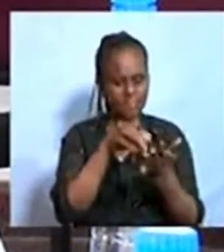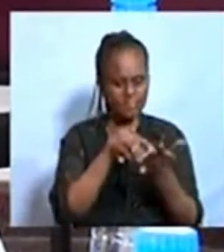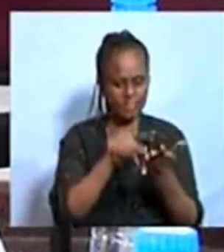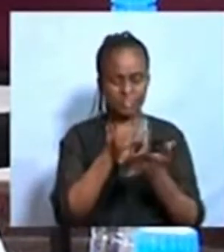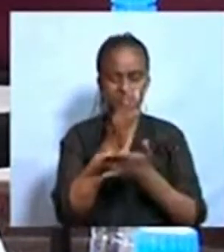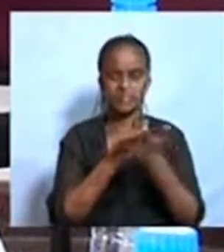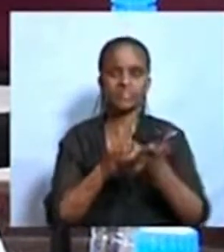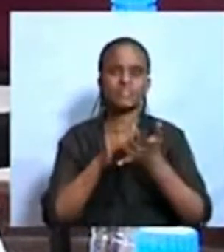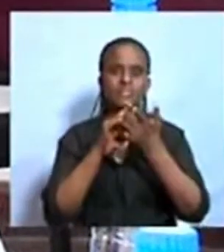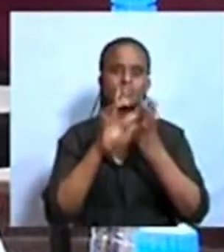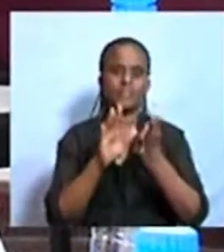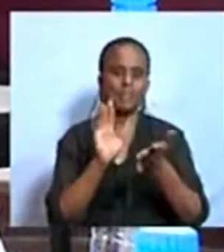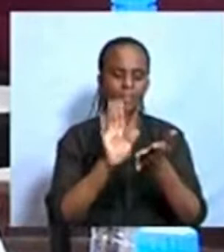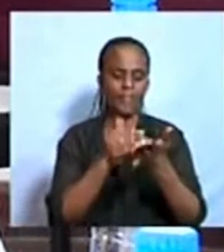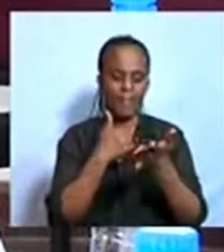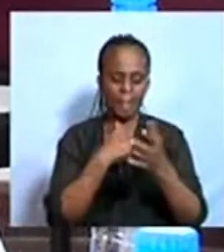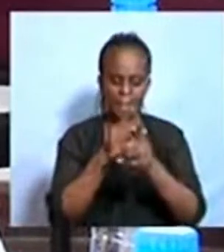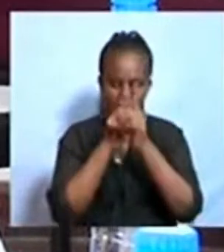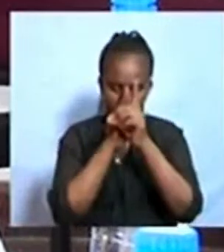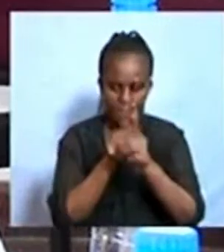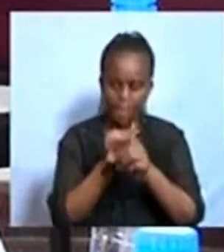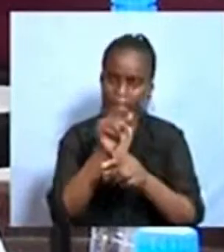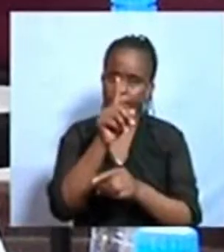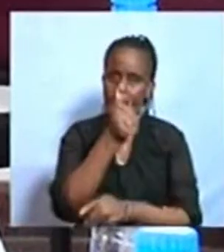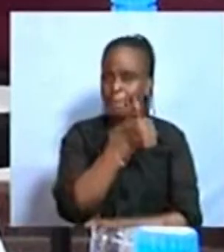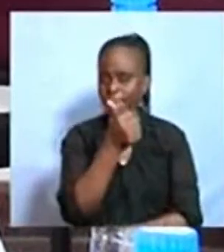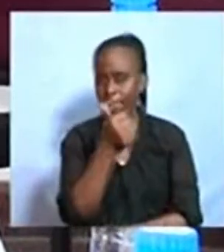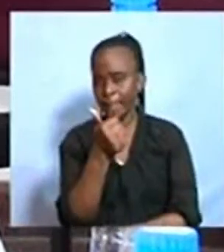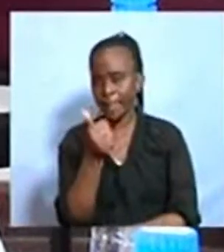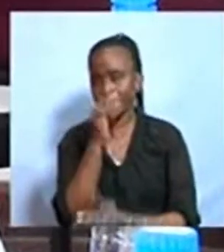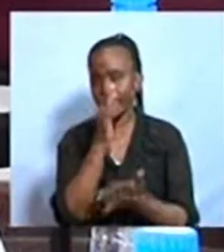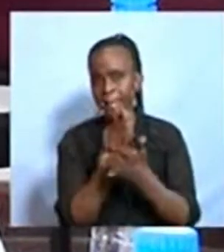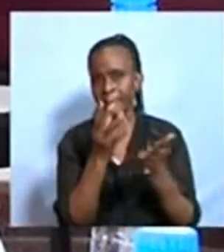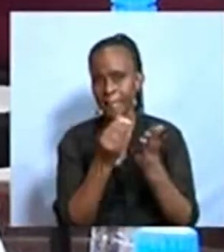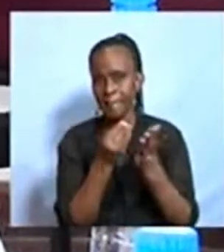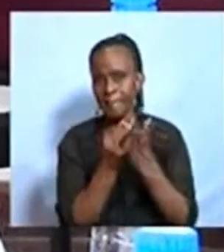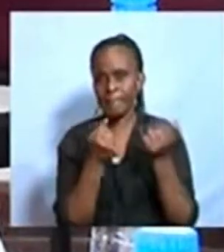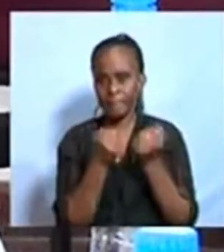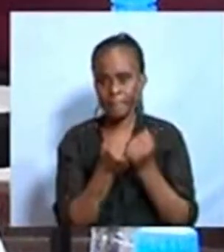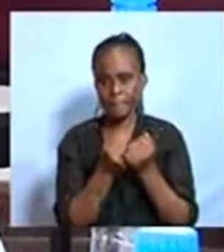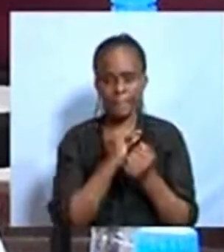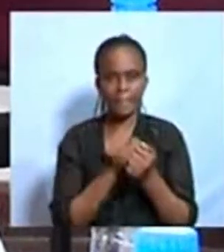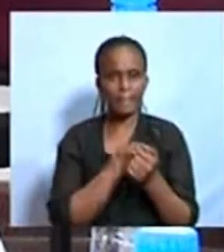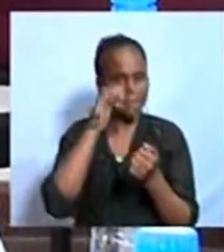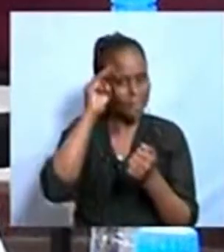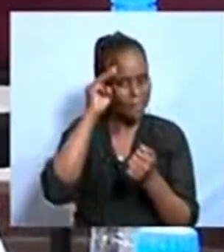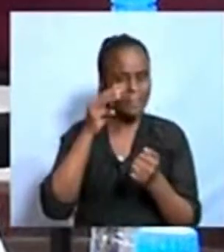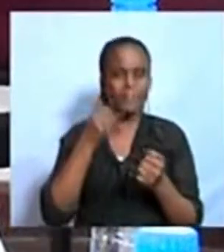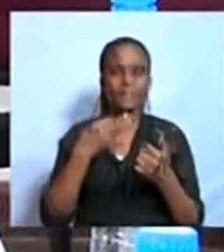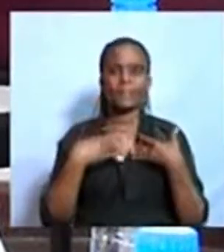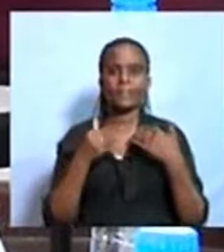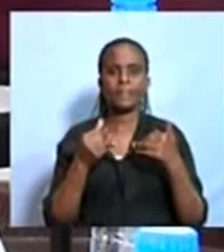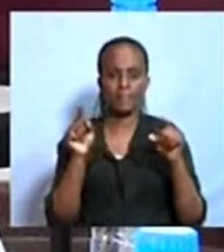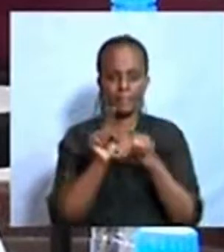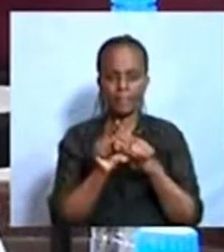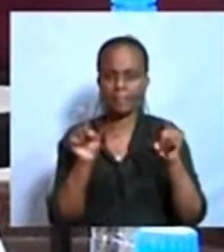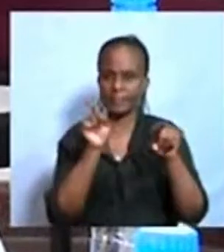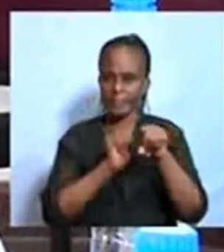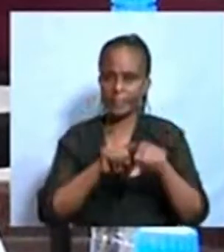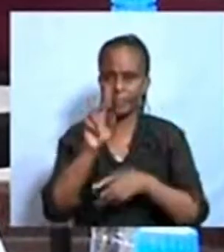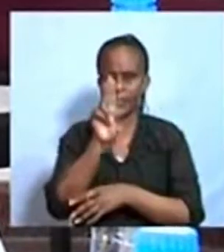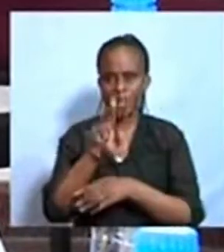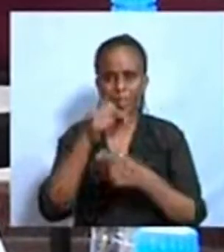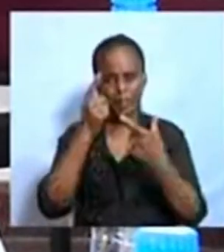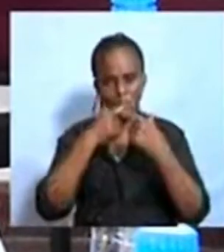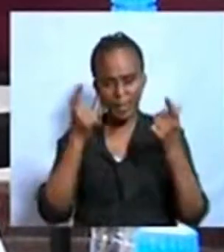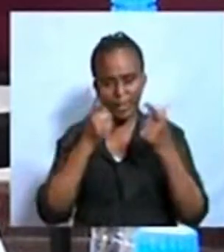certain donors have decided for one reason or another, stop funding our ministry, the Ministry of Health, and the consequences have been huge. And this